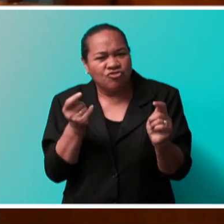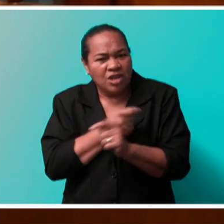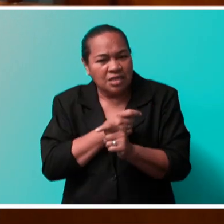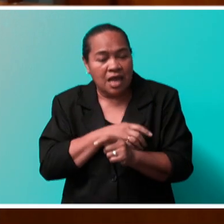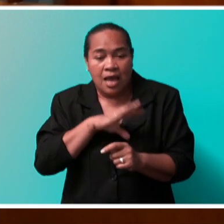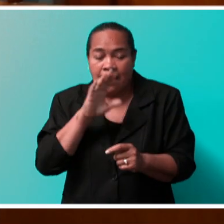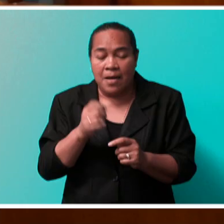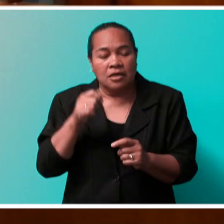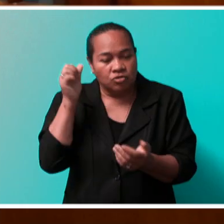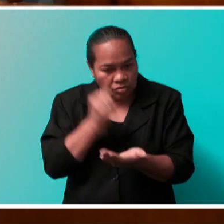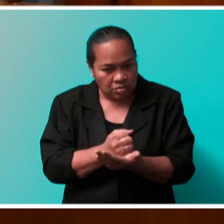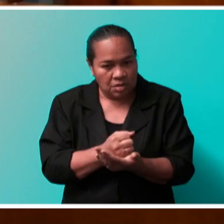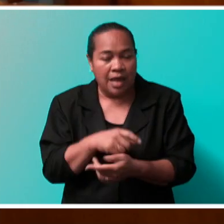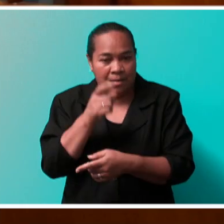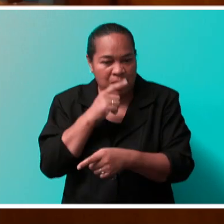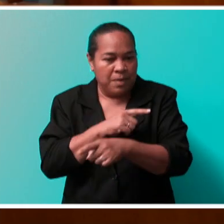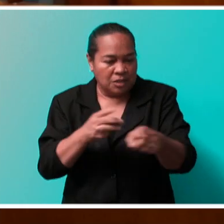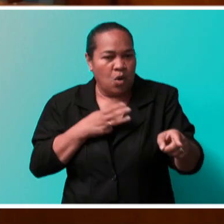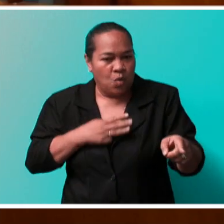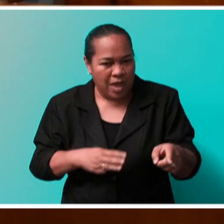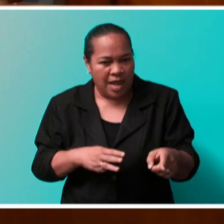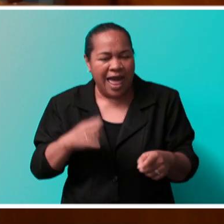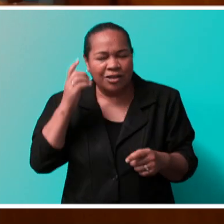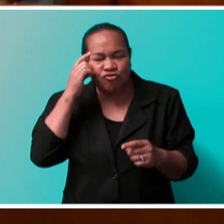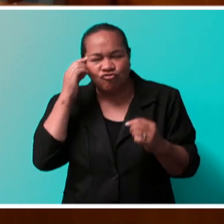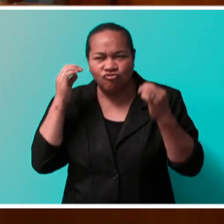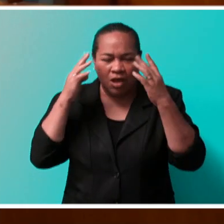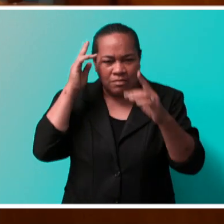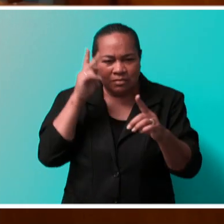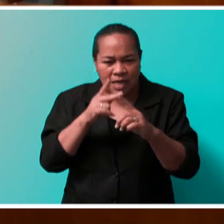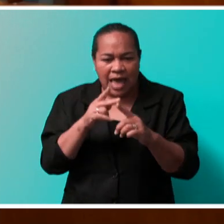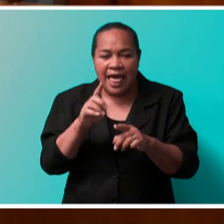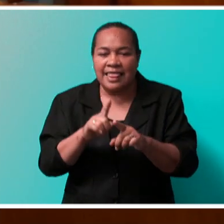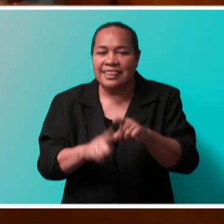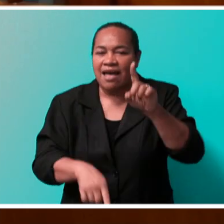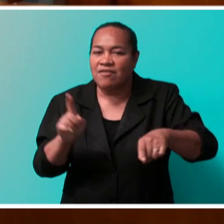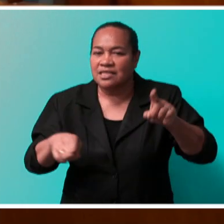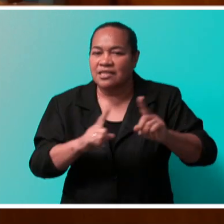reflect the will, the aspirations, and the diversity of our nation.